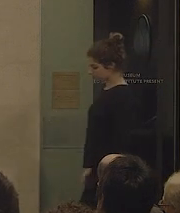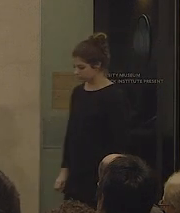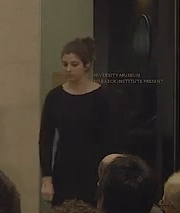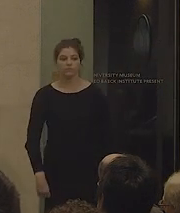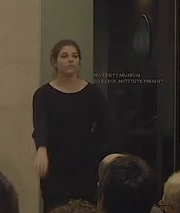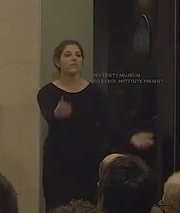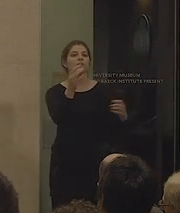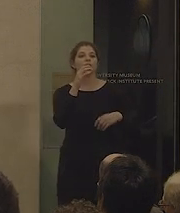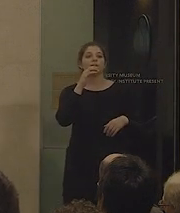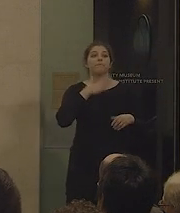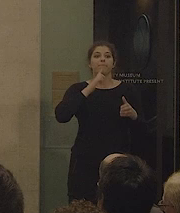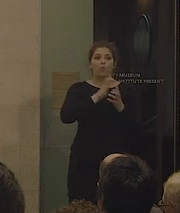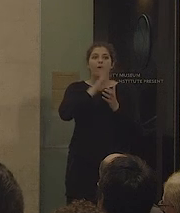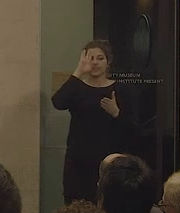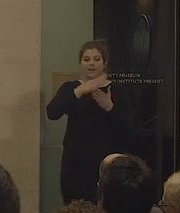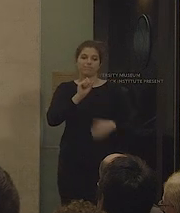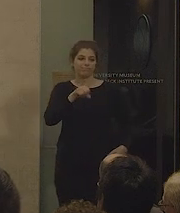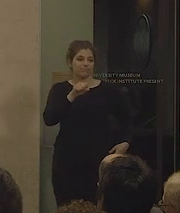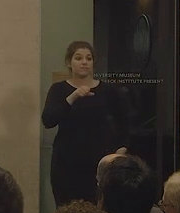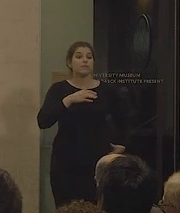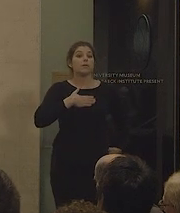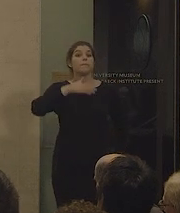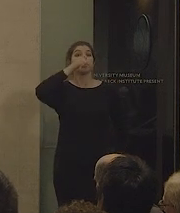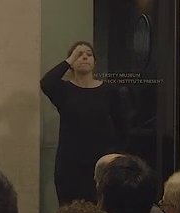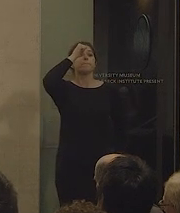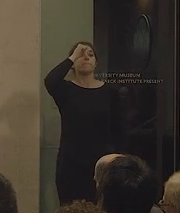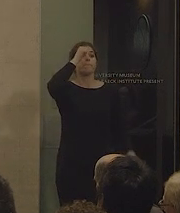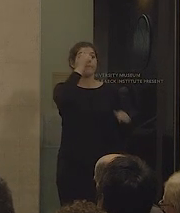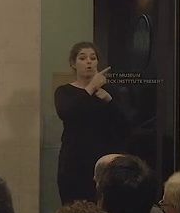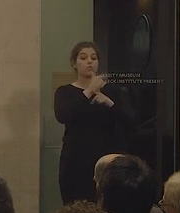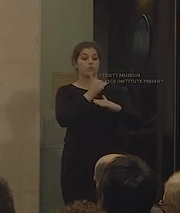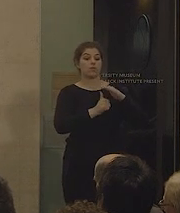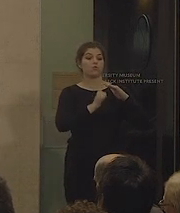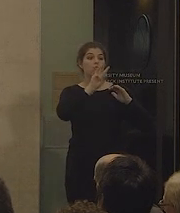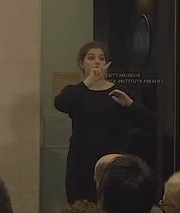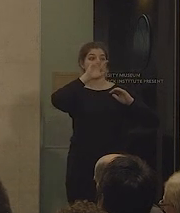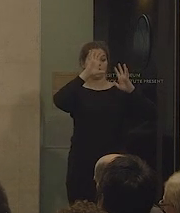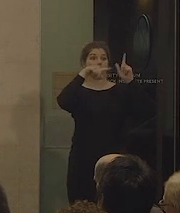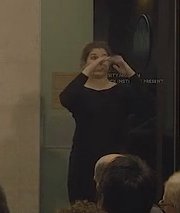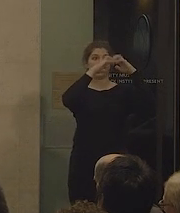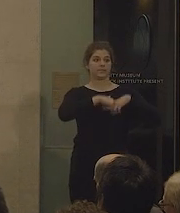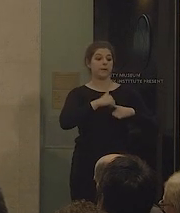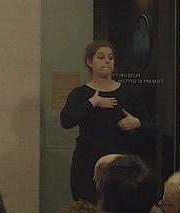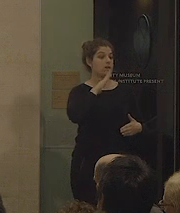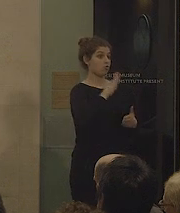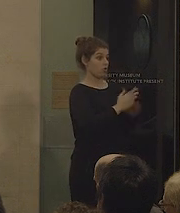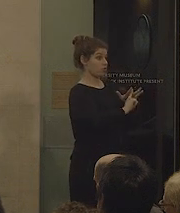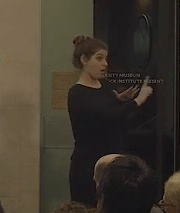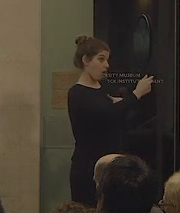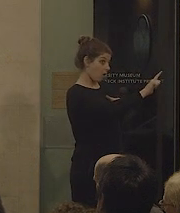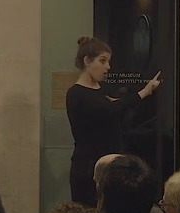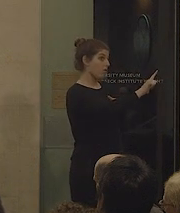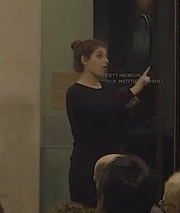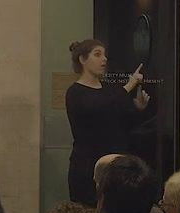My brother was under the World Trade Center when it was collapsing. My daughter went running down a hallway from an